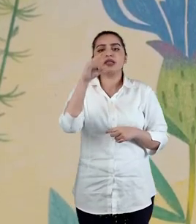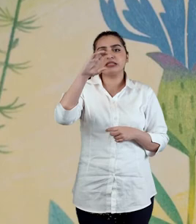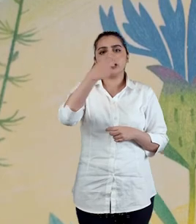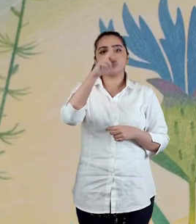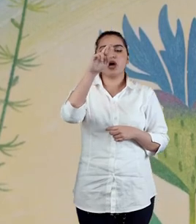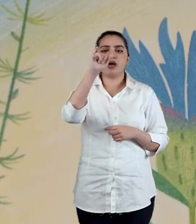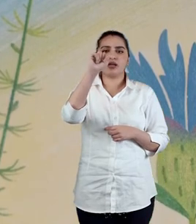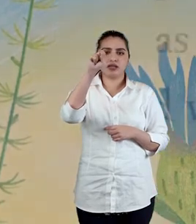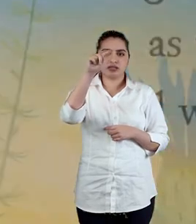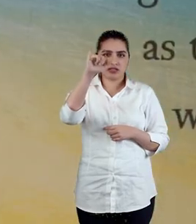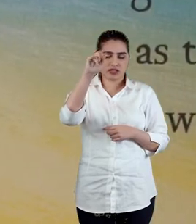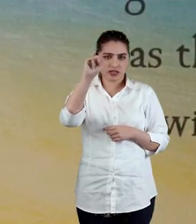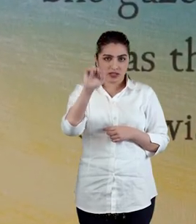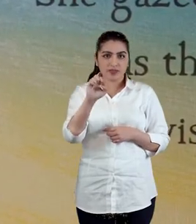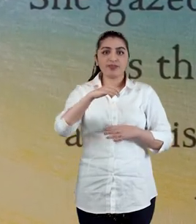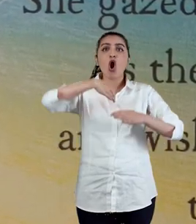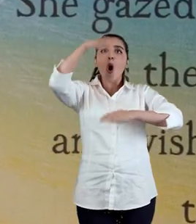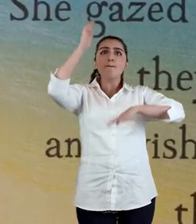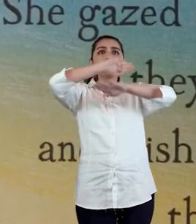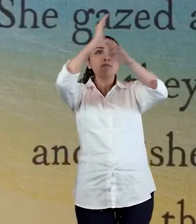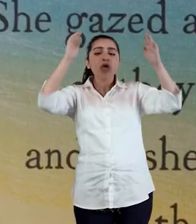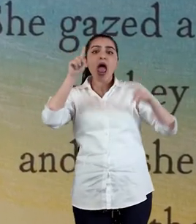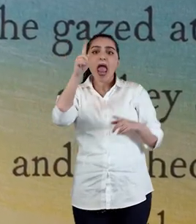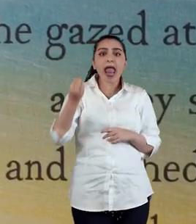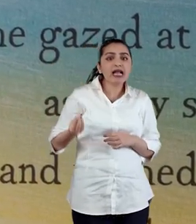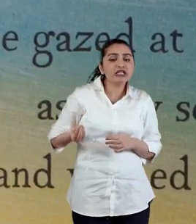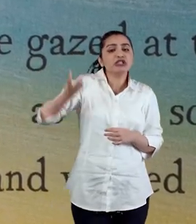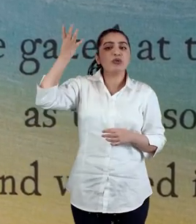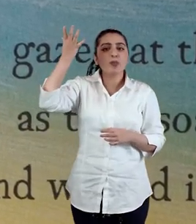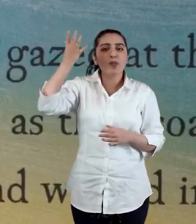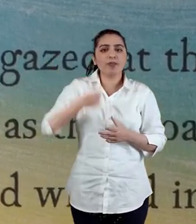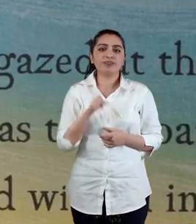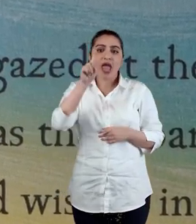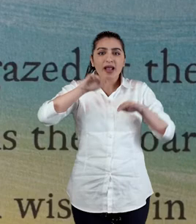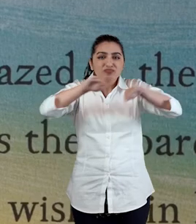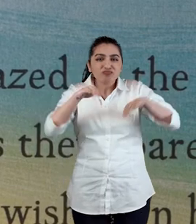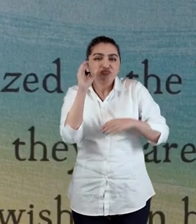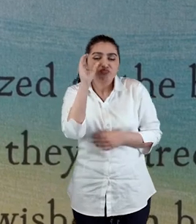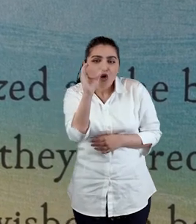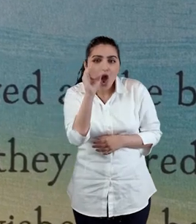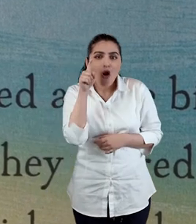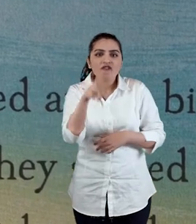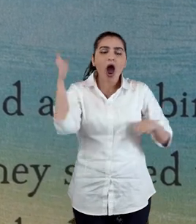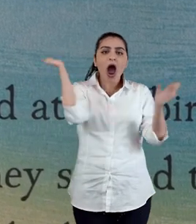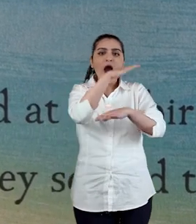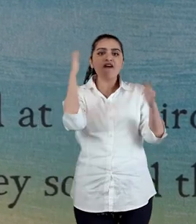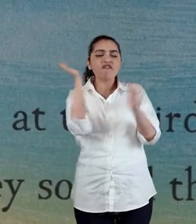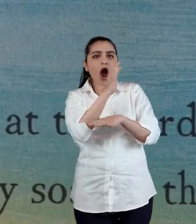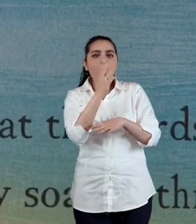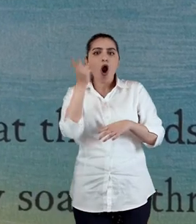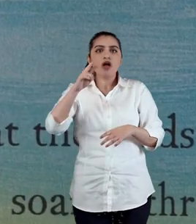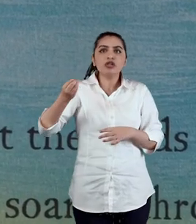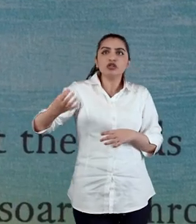dawning. She gazed at the birds as they soared through the sky and wished in her